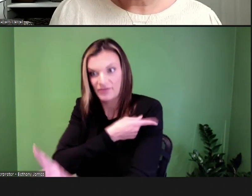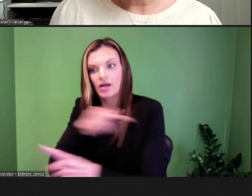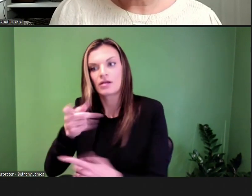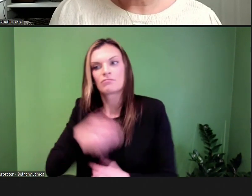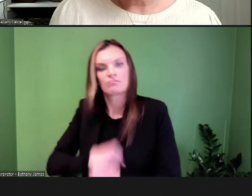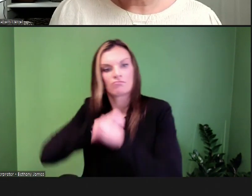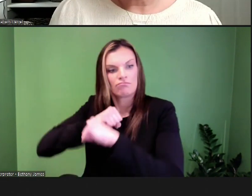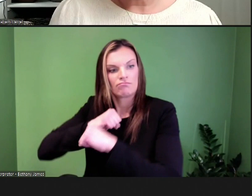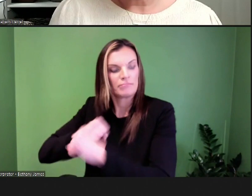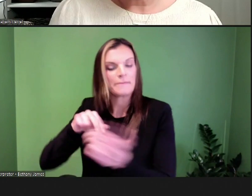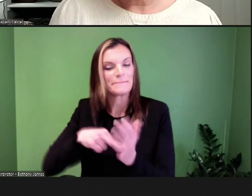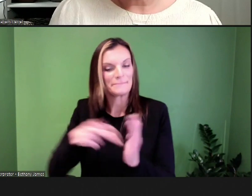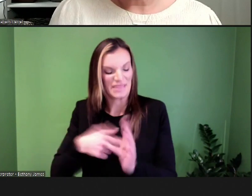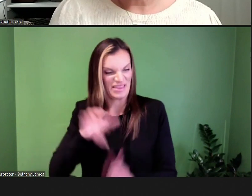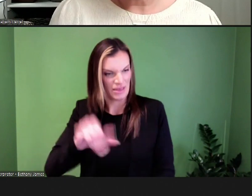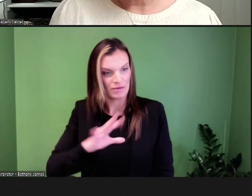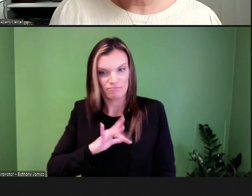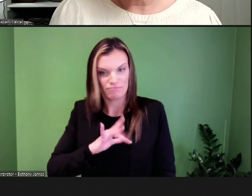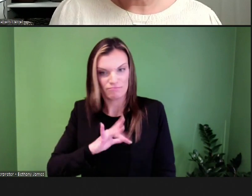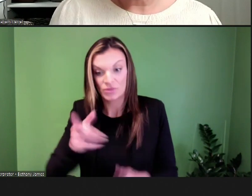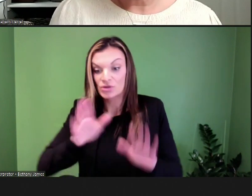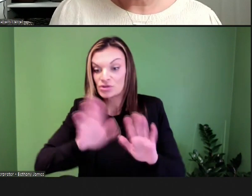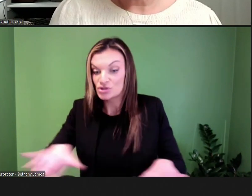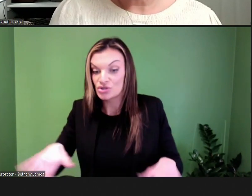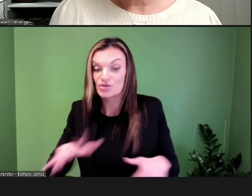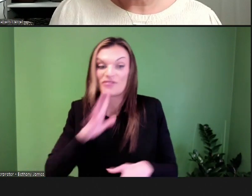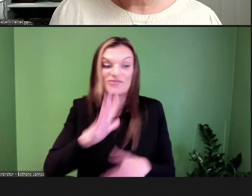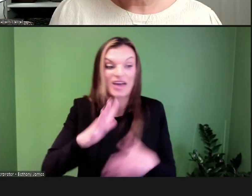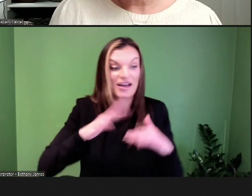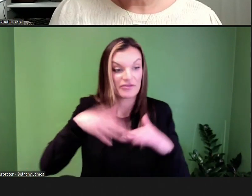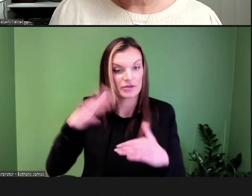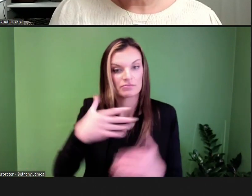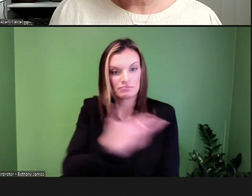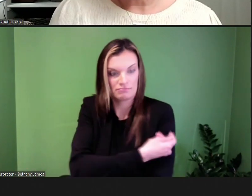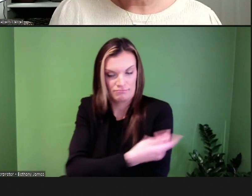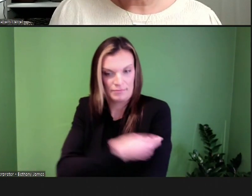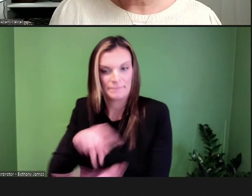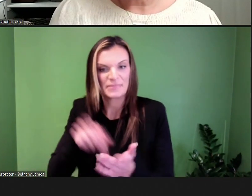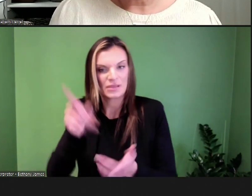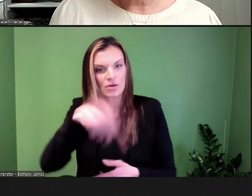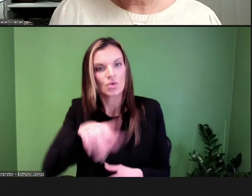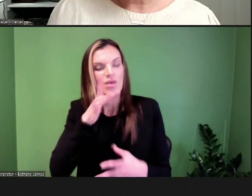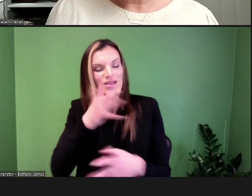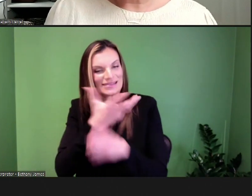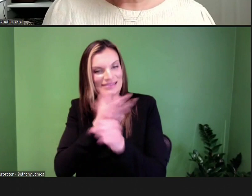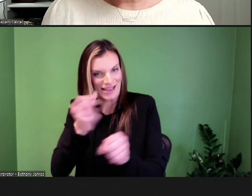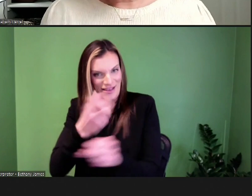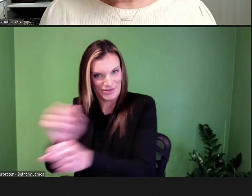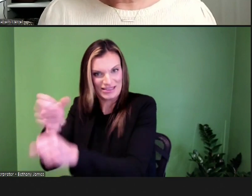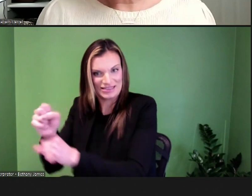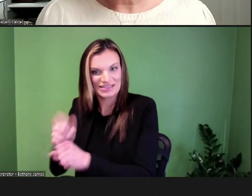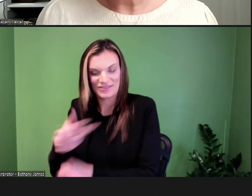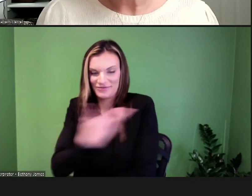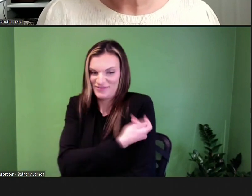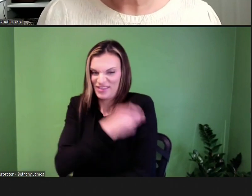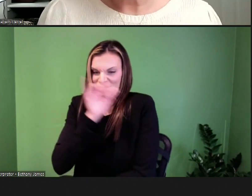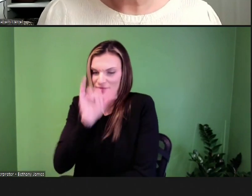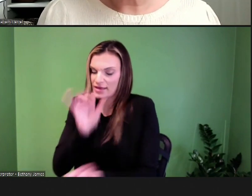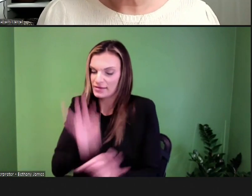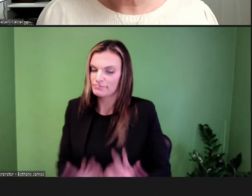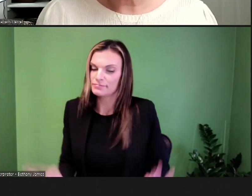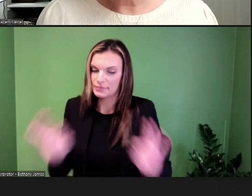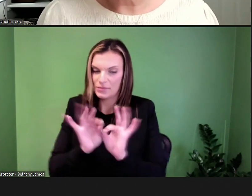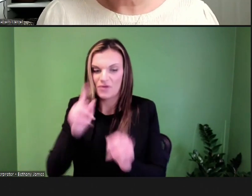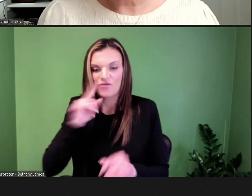the age of 5 who aren't eligible for vaccines, the safer it is for those who are immunocompromised. And the other part I'll add is